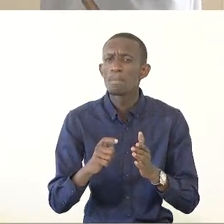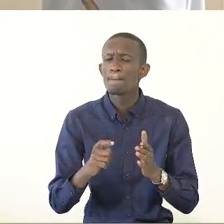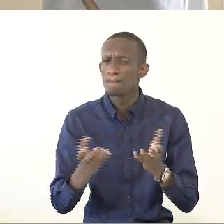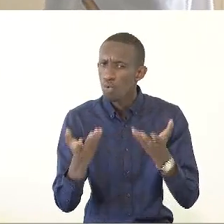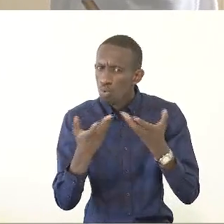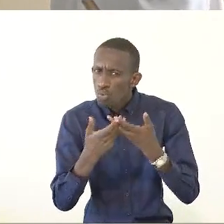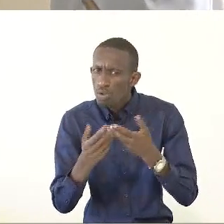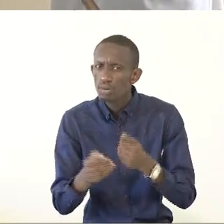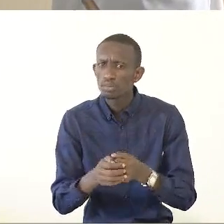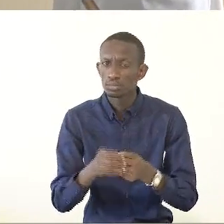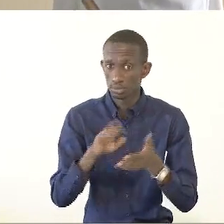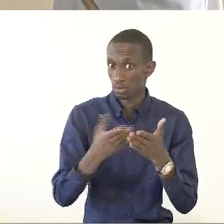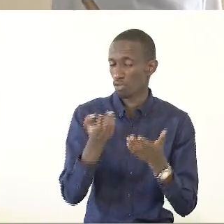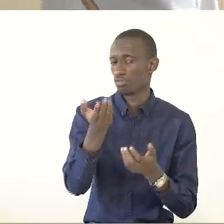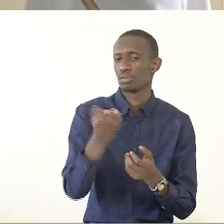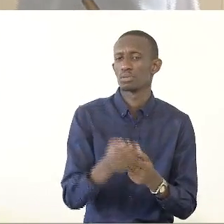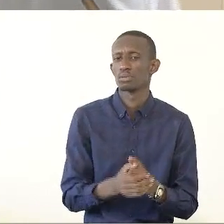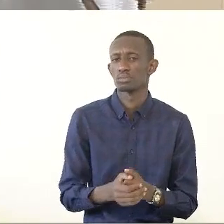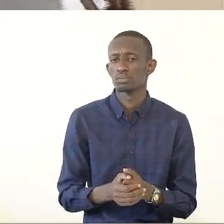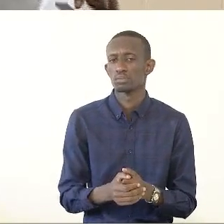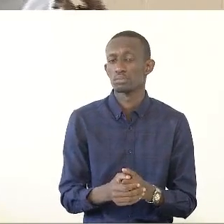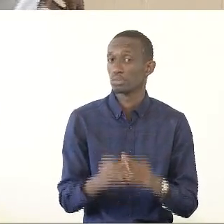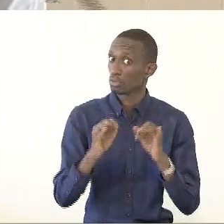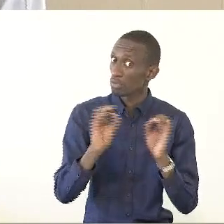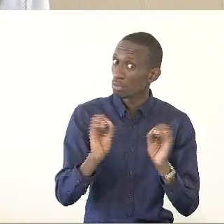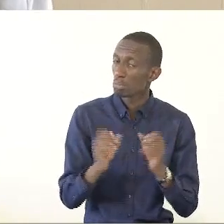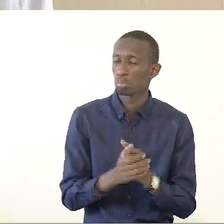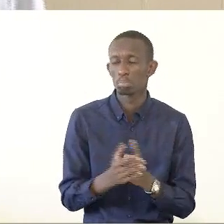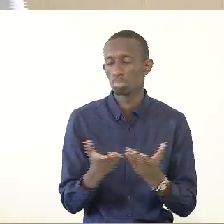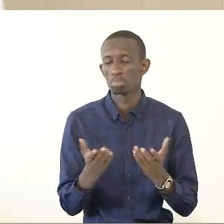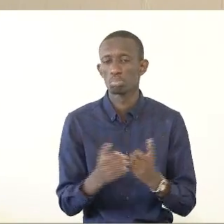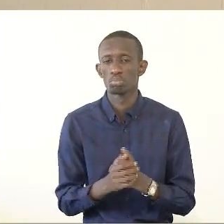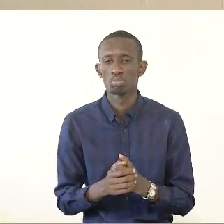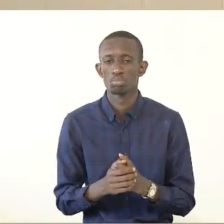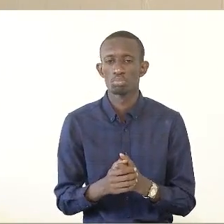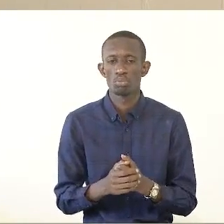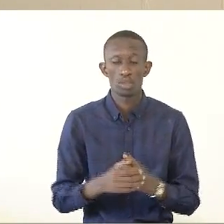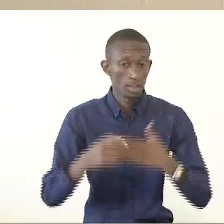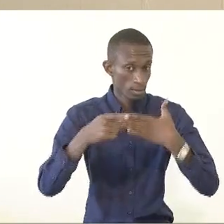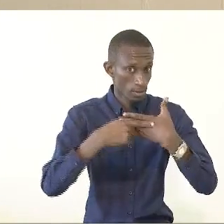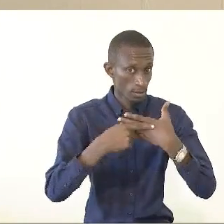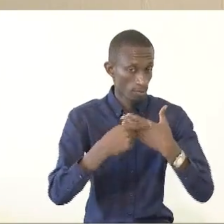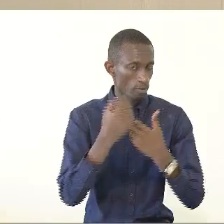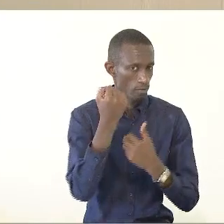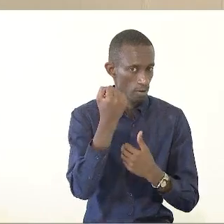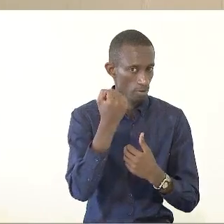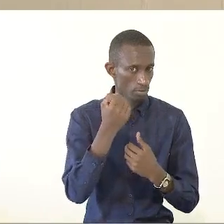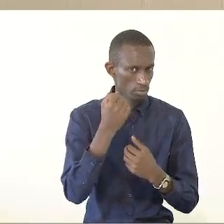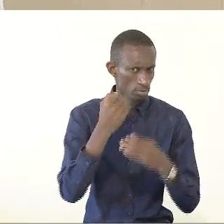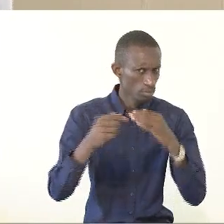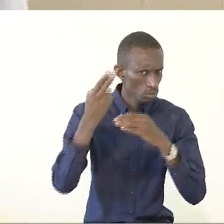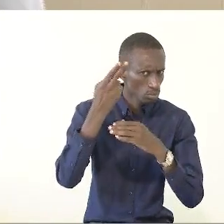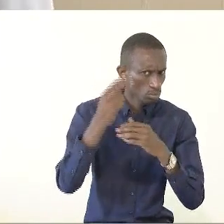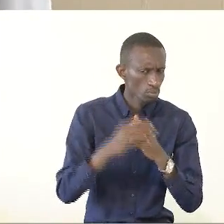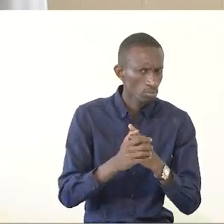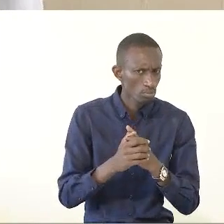have. Otherwise, you may not be right. So then here, when you have -5 squared, what do we get? It